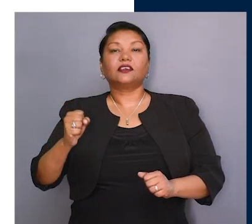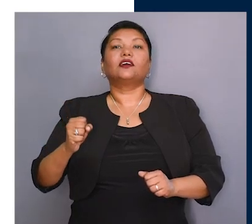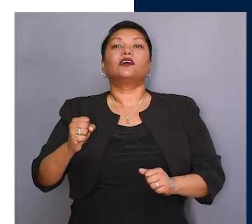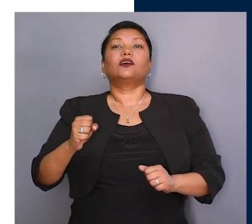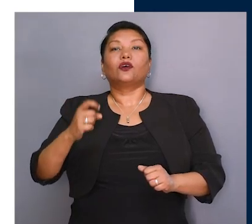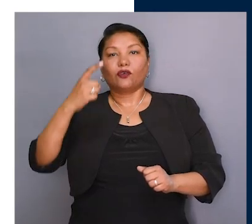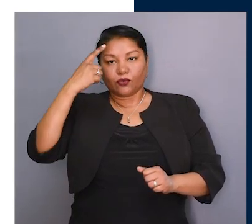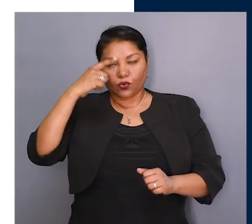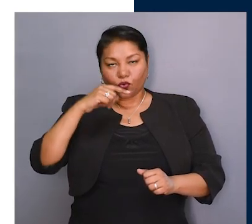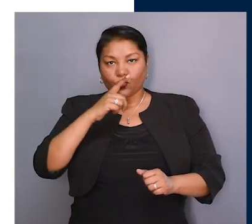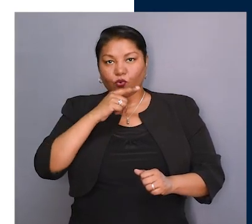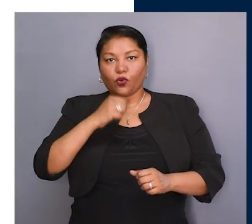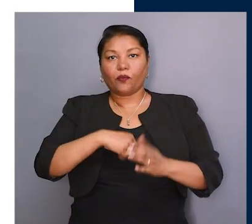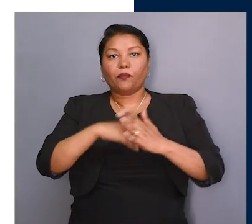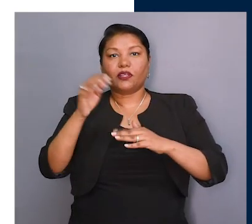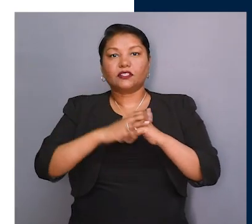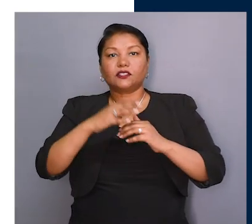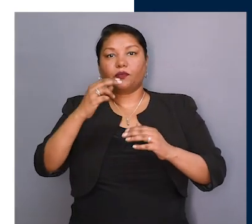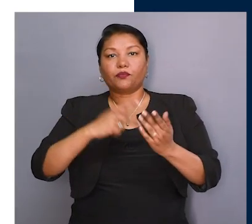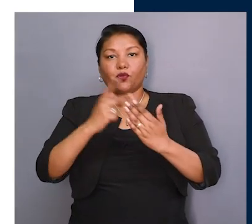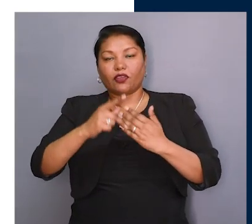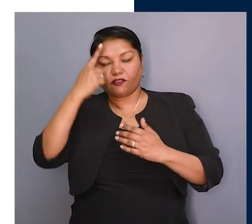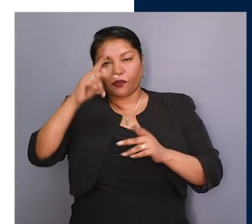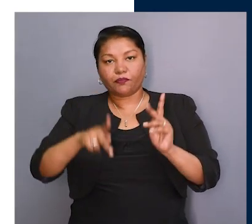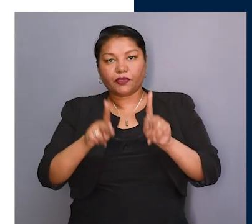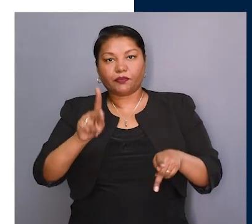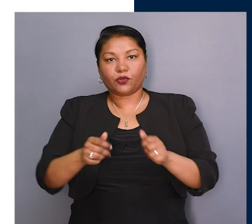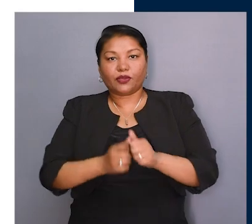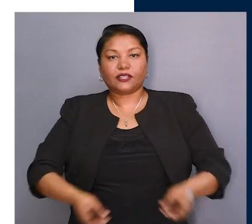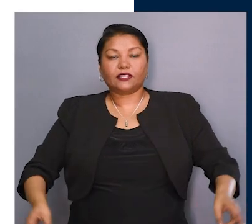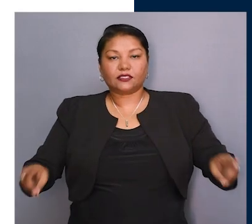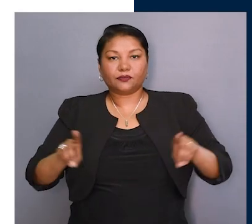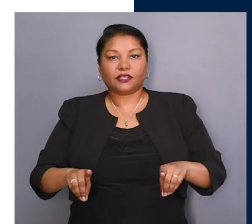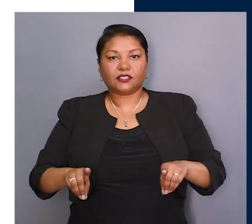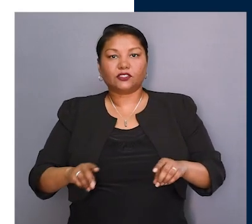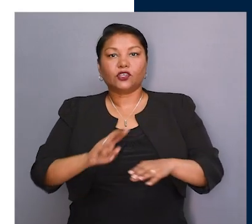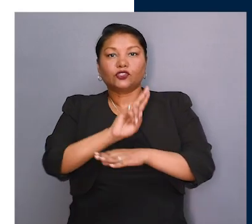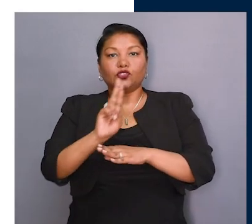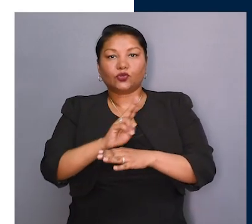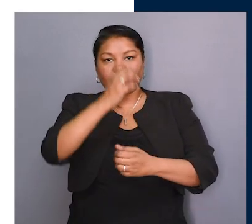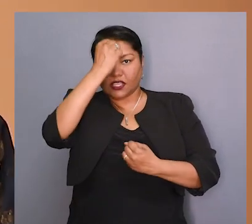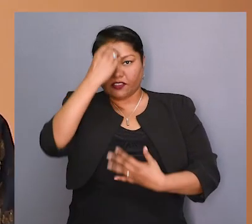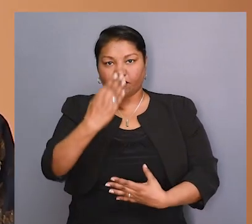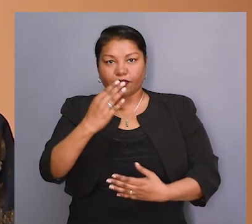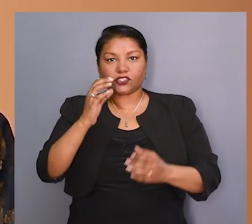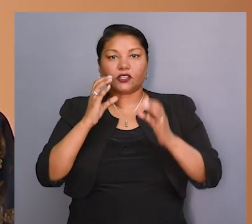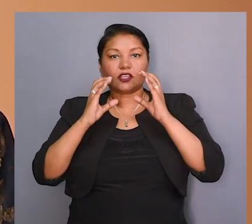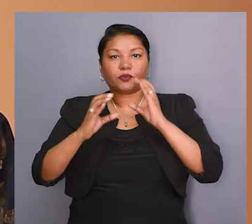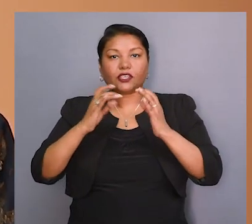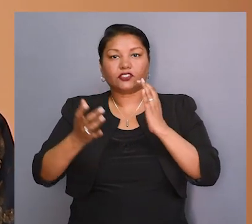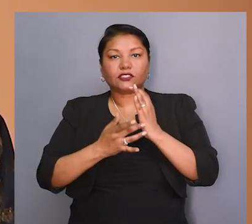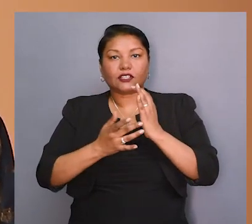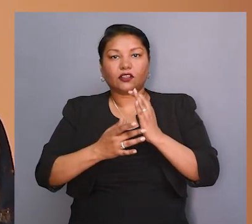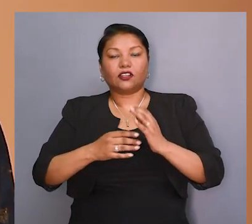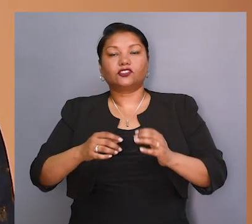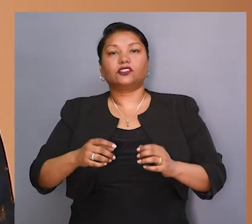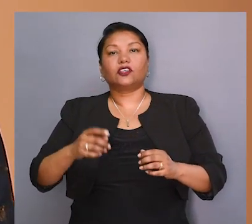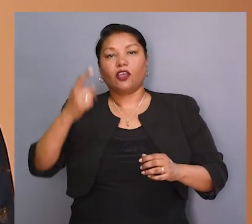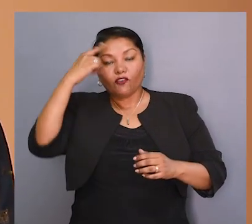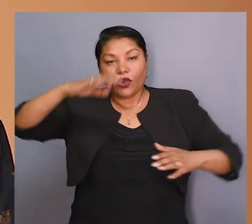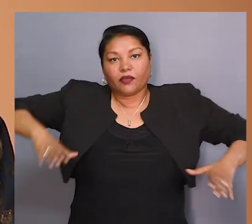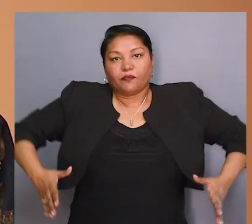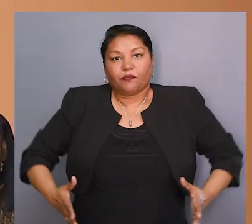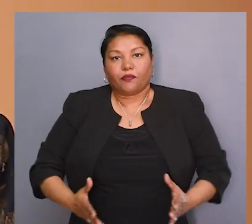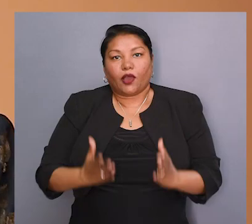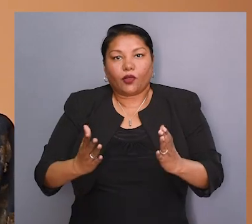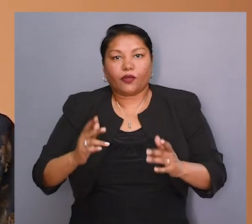for PwDs, to use information and communication technologies, or ICTs, to empower